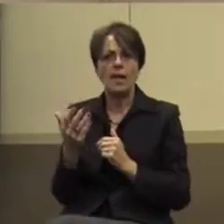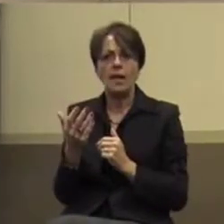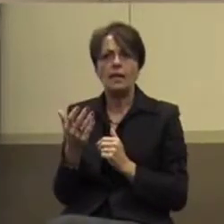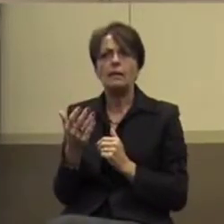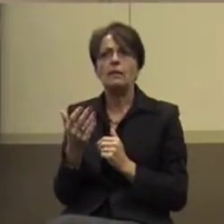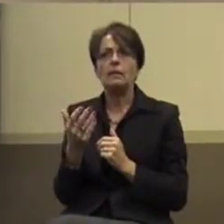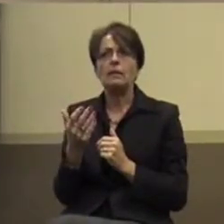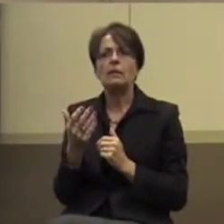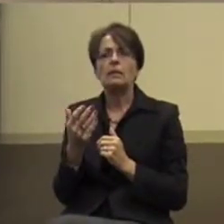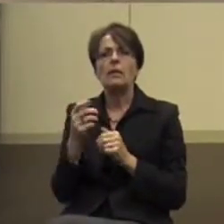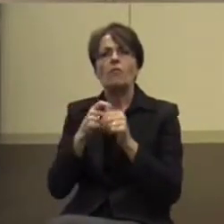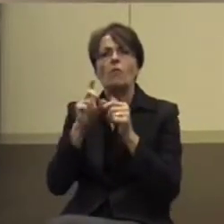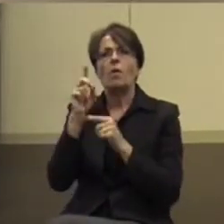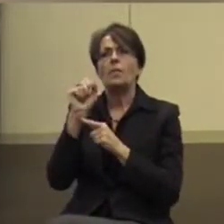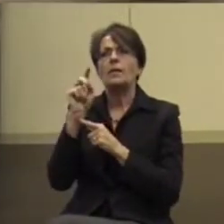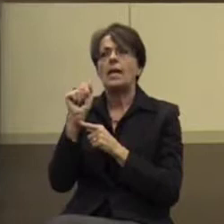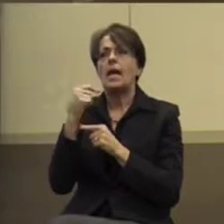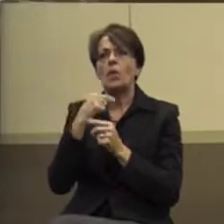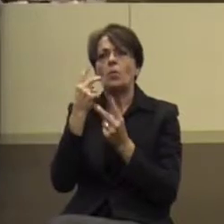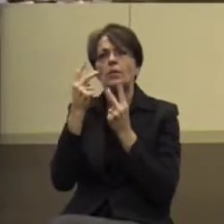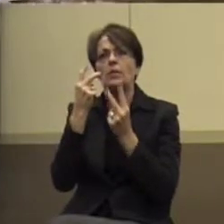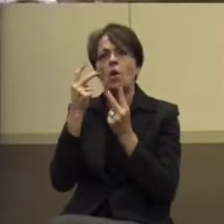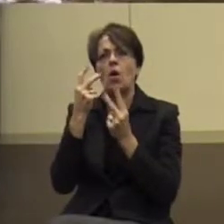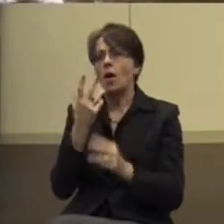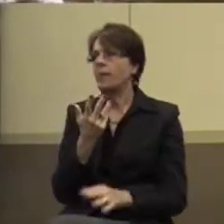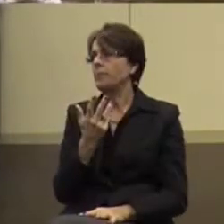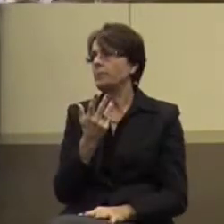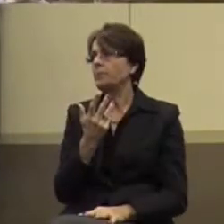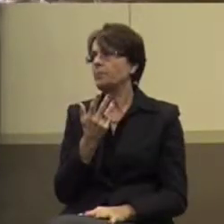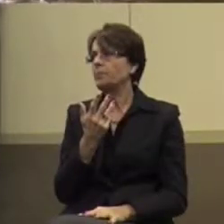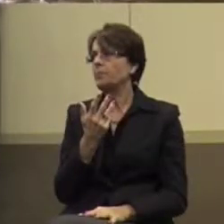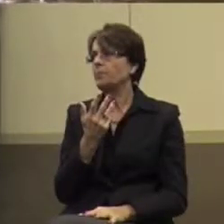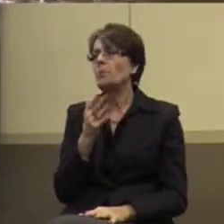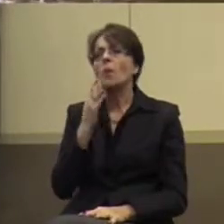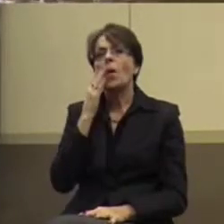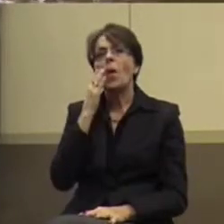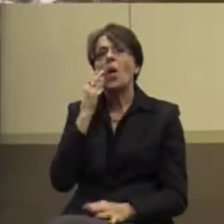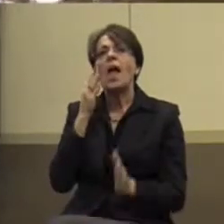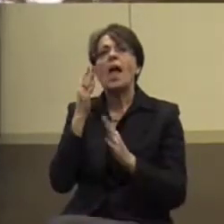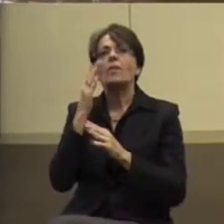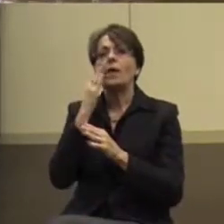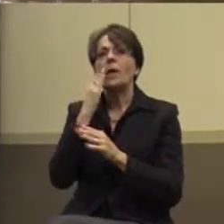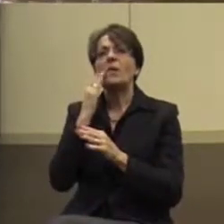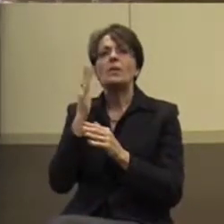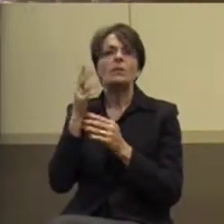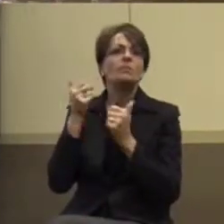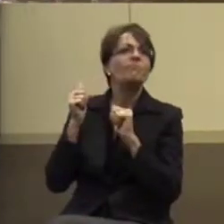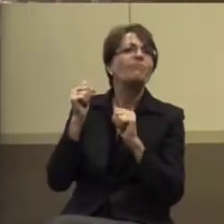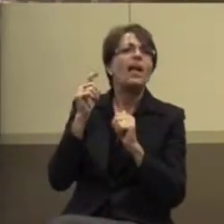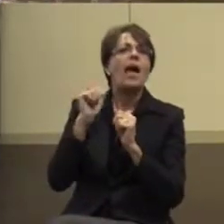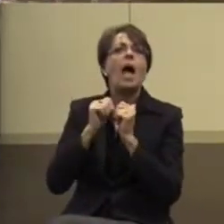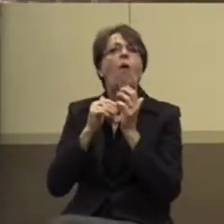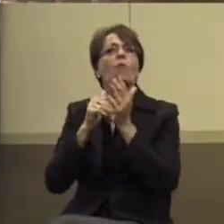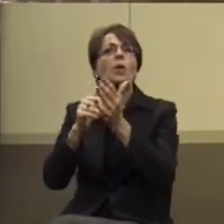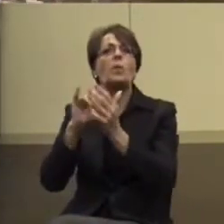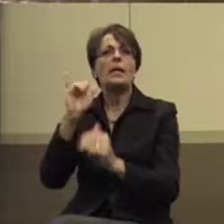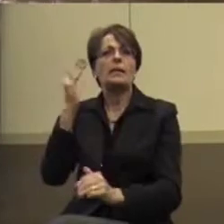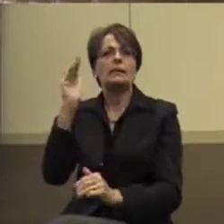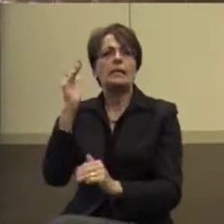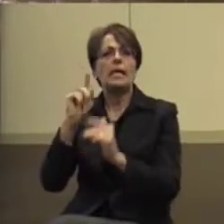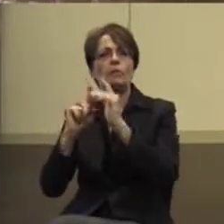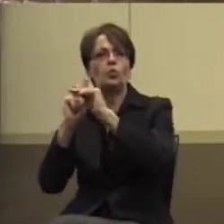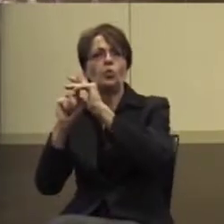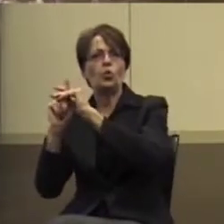like the data that we saw, and then a stab of like how frequent it seems